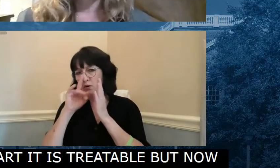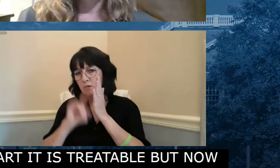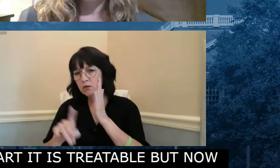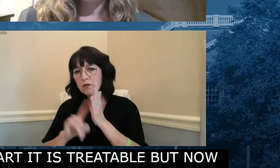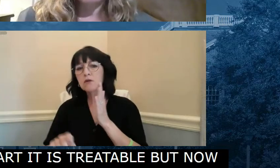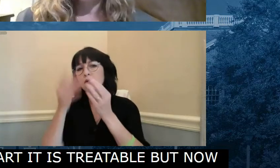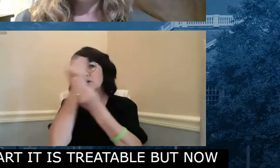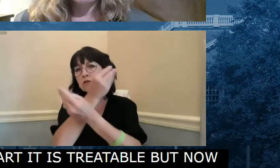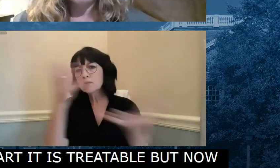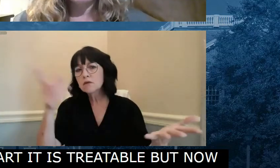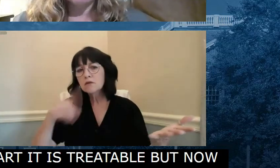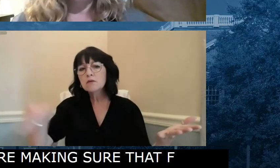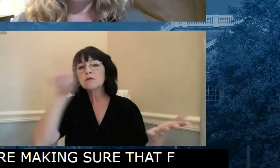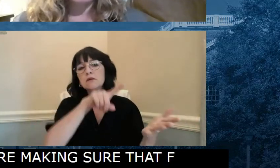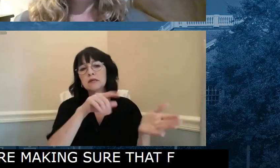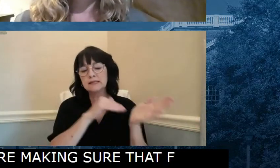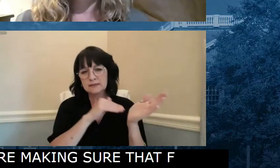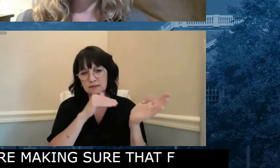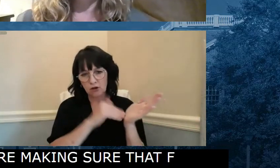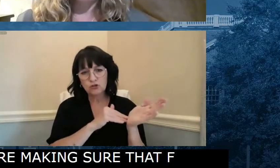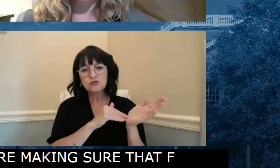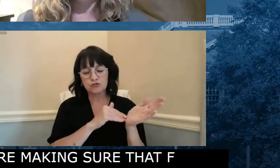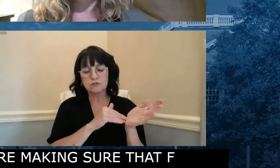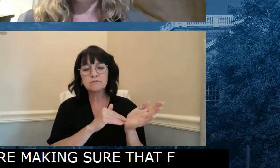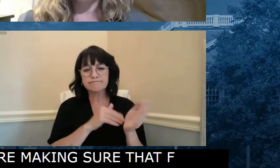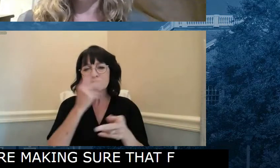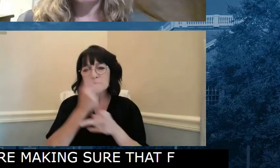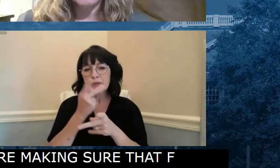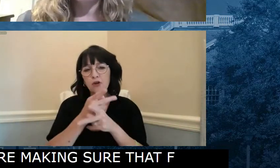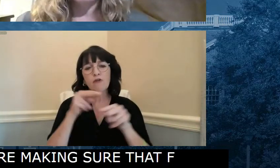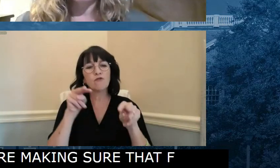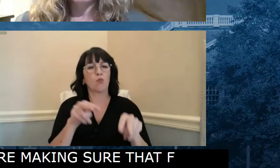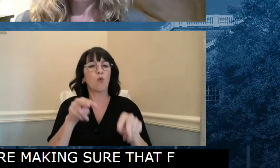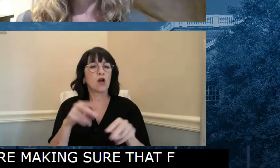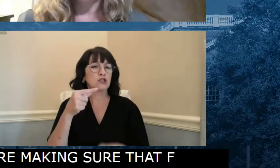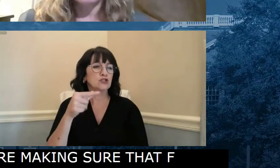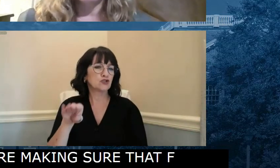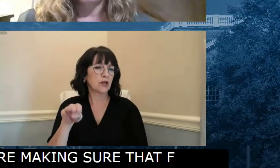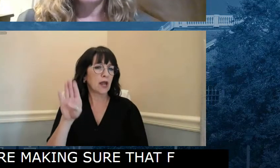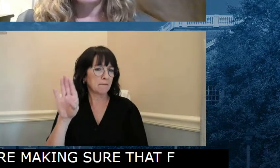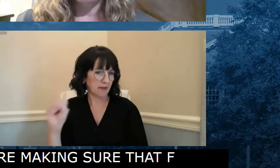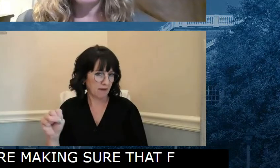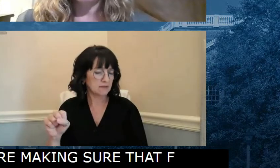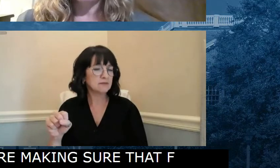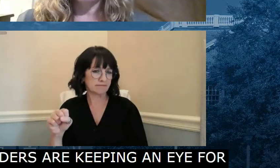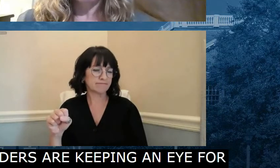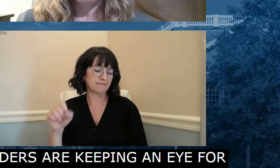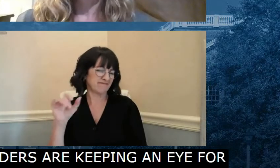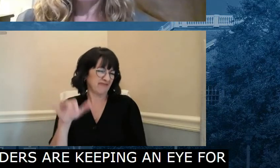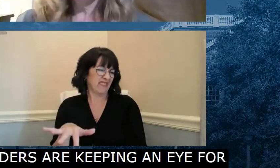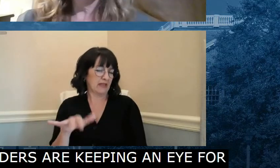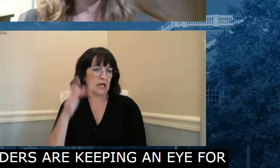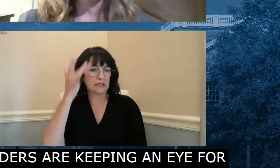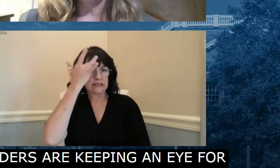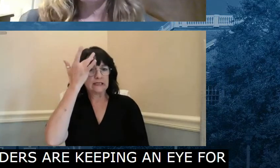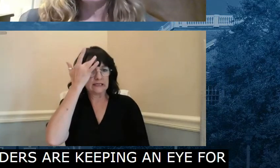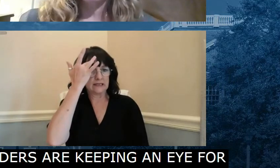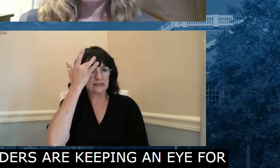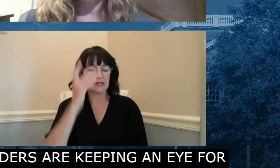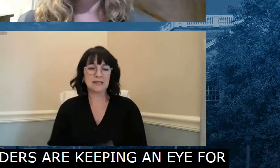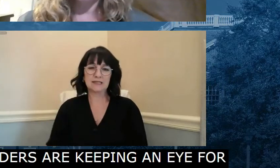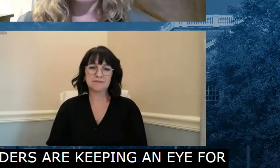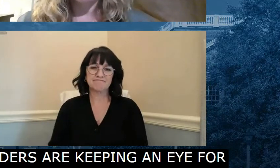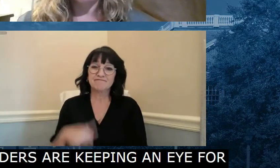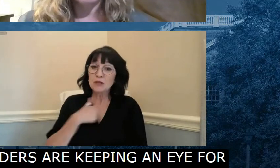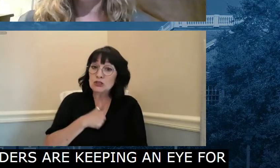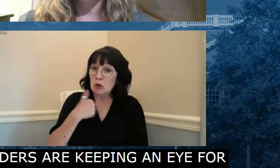out for the symptoms of Guillain-Barré syndrome for individuals who have gotten the Johnson & Johnson vaccine. I know that was a long-winded